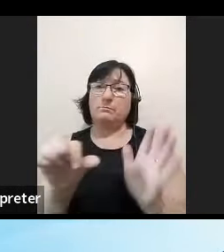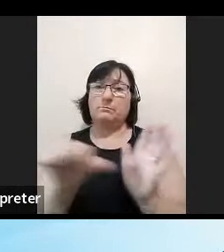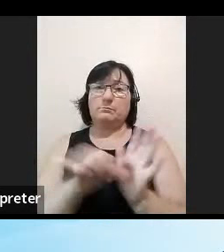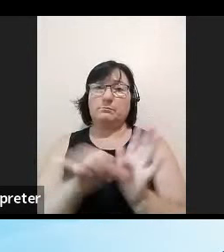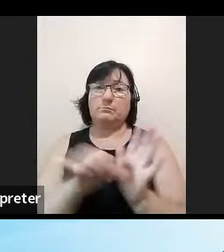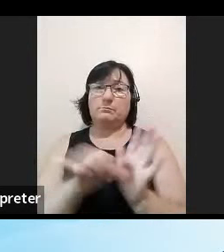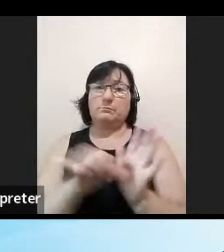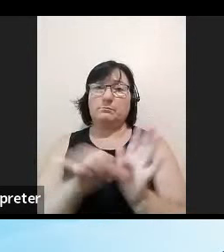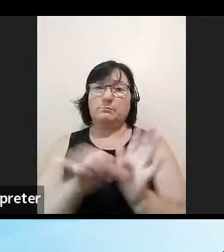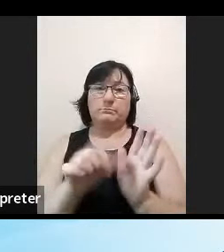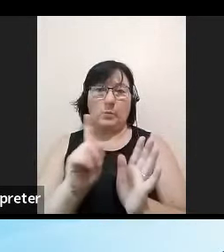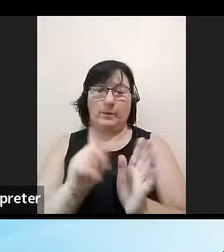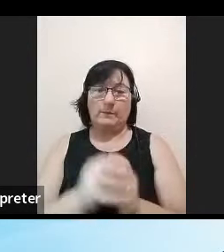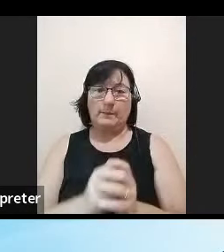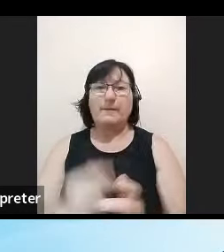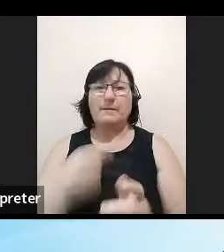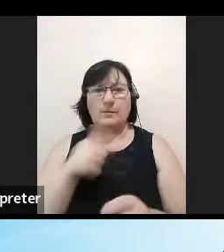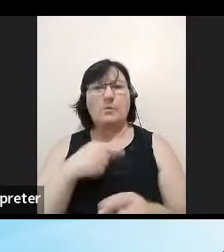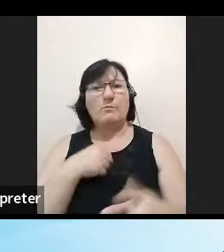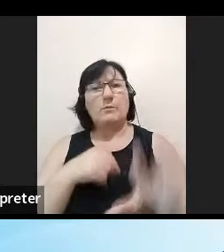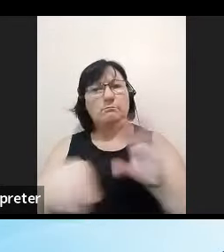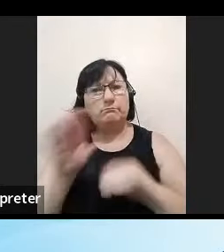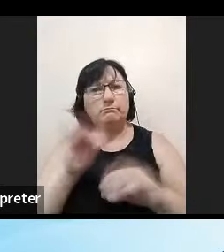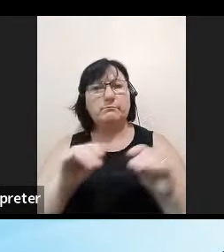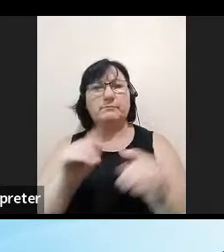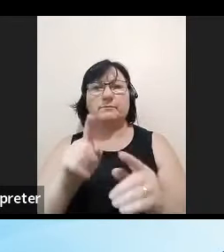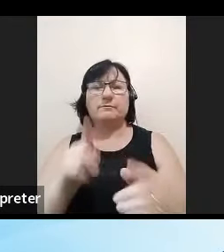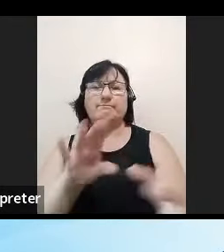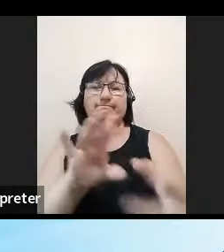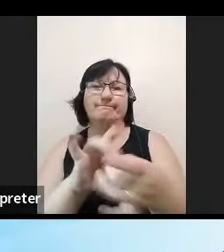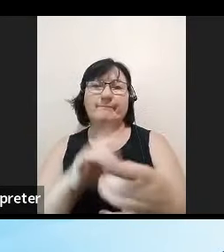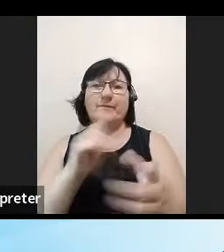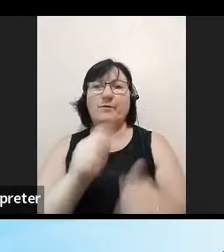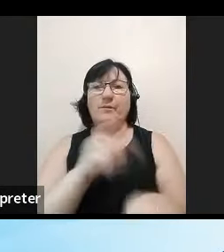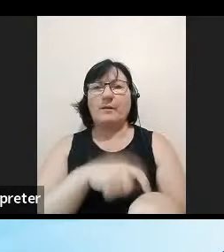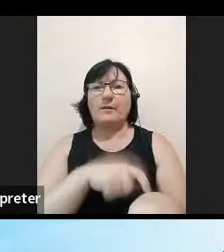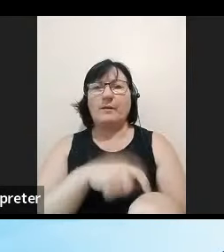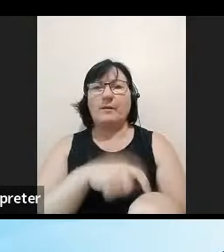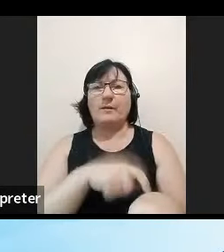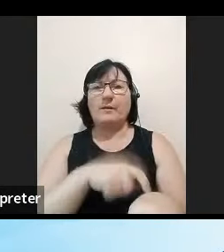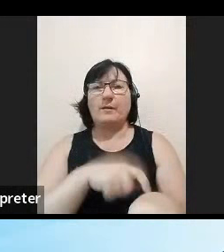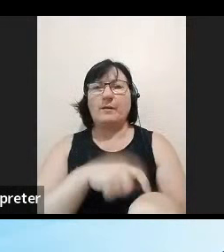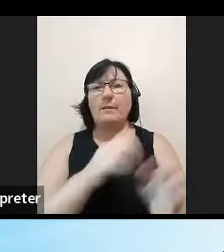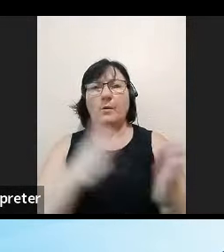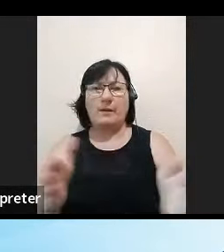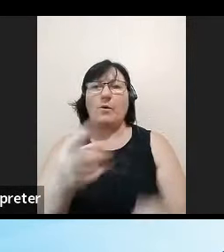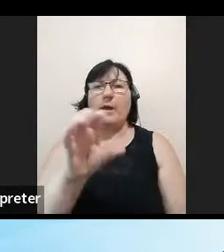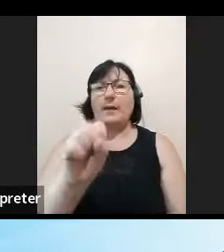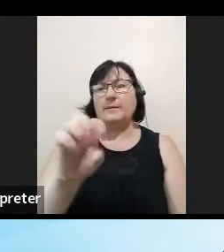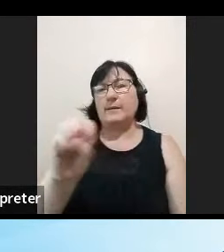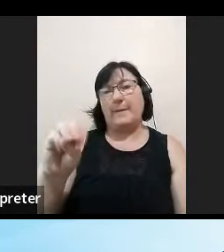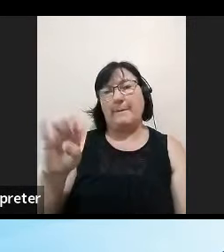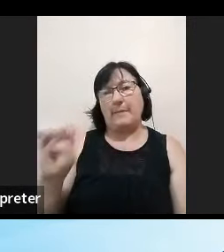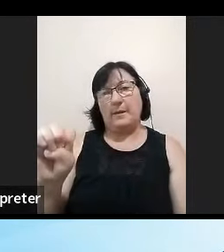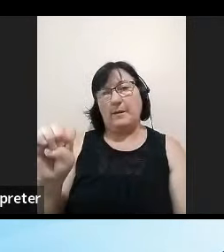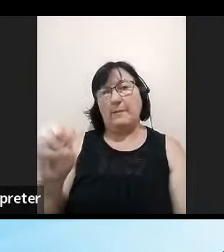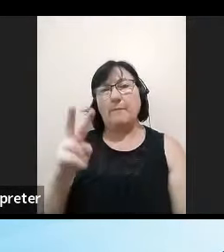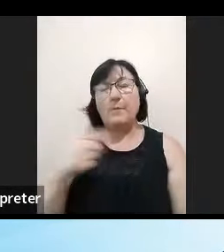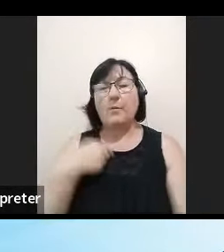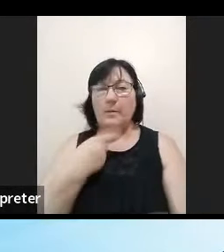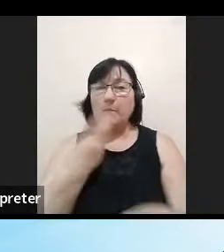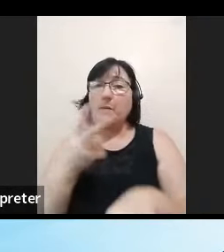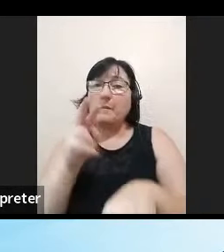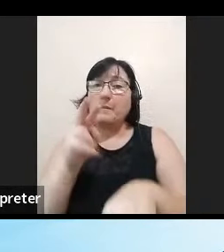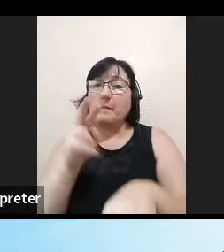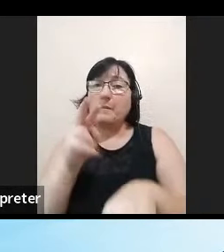relation to the period for SMMEs, where we said perhaps there we can require a minimum of a 1-year period, so